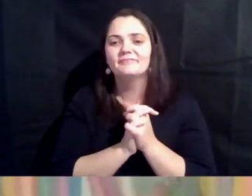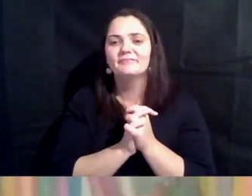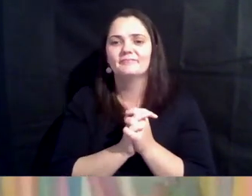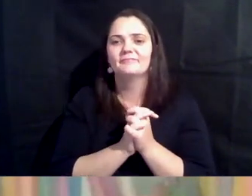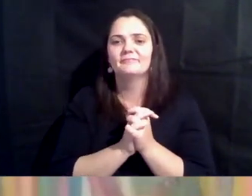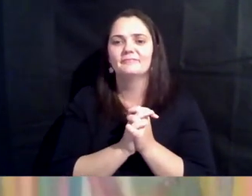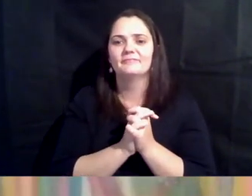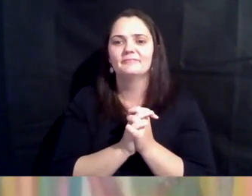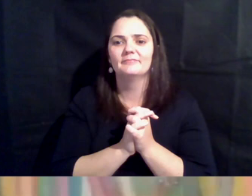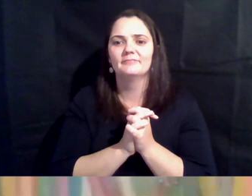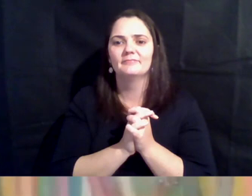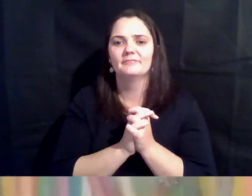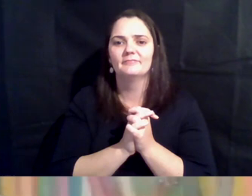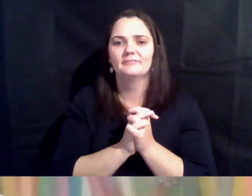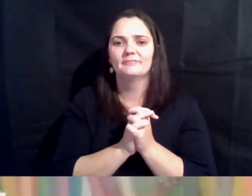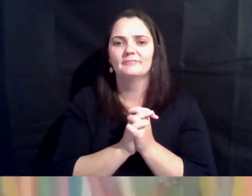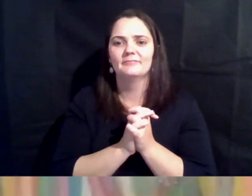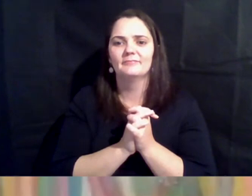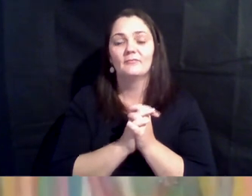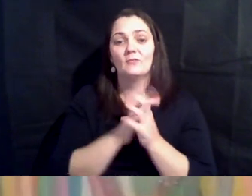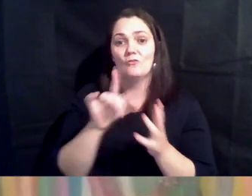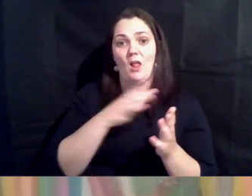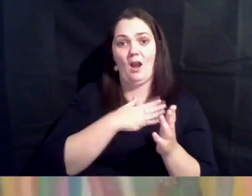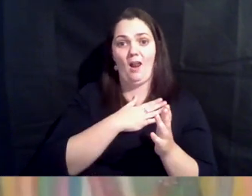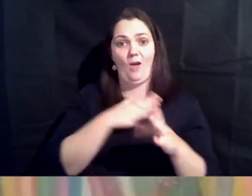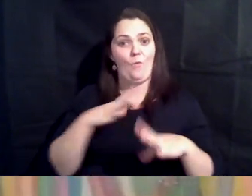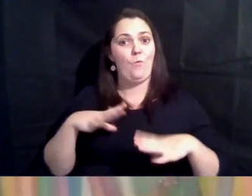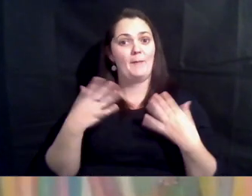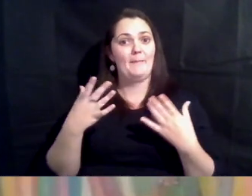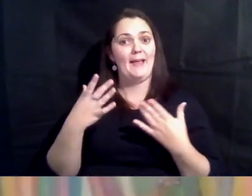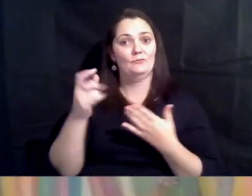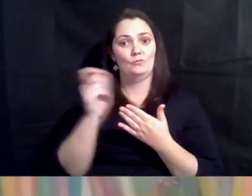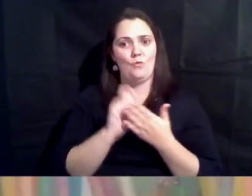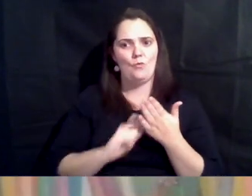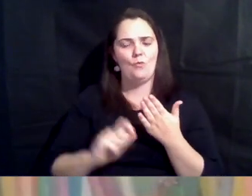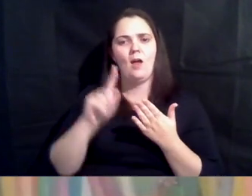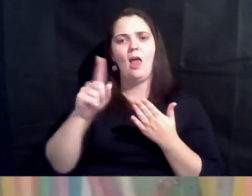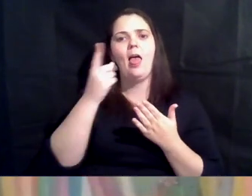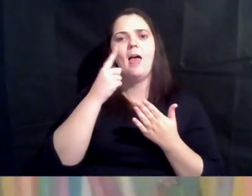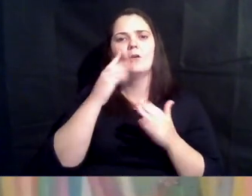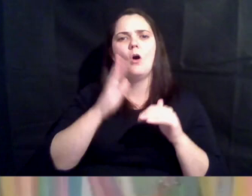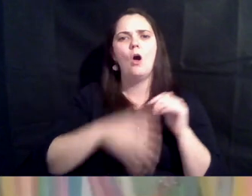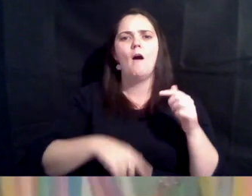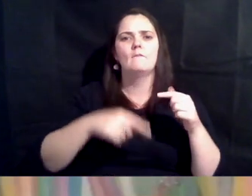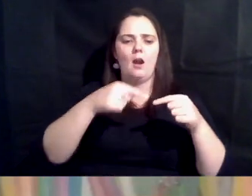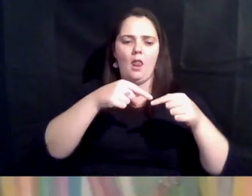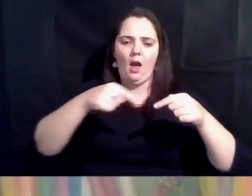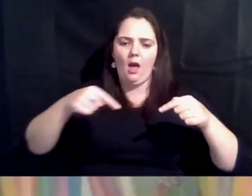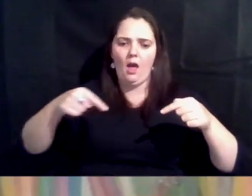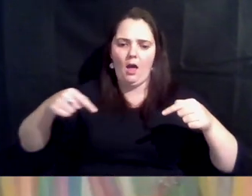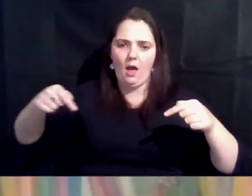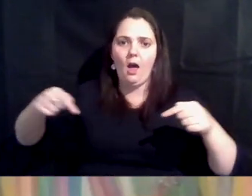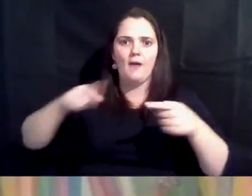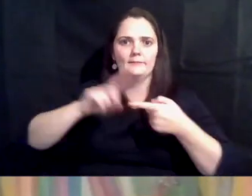line. Cool. And if you like automatic drawing and that sort of stuff, also give continuous line drawing a bit of a Google